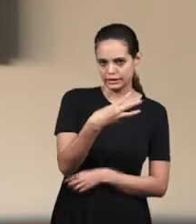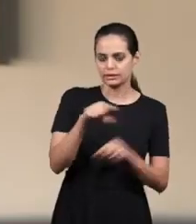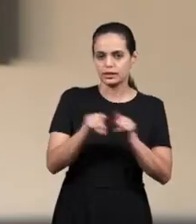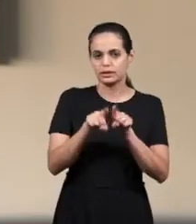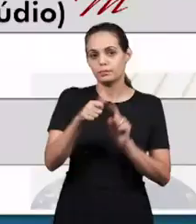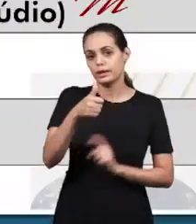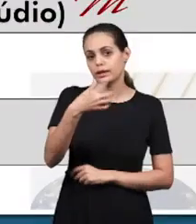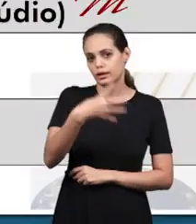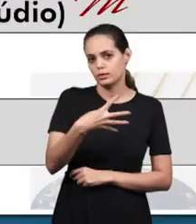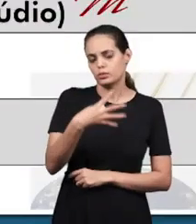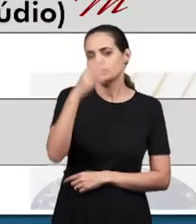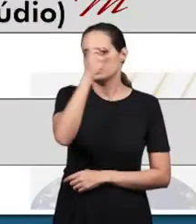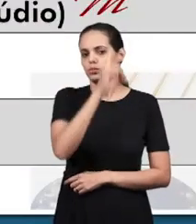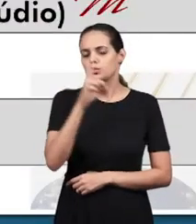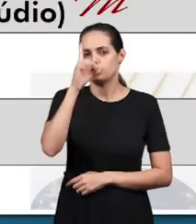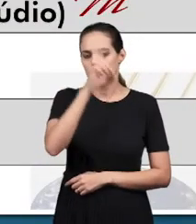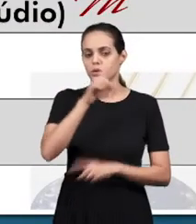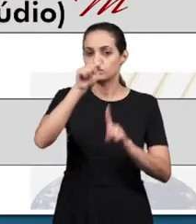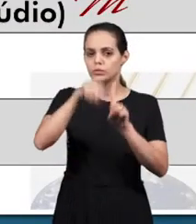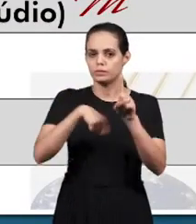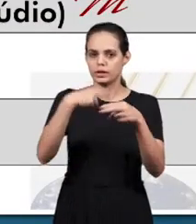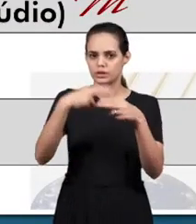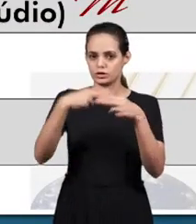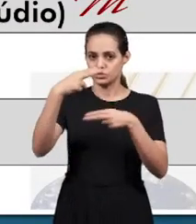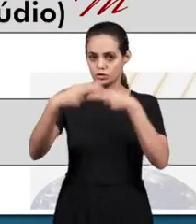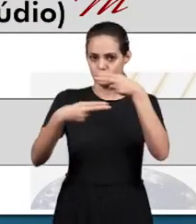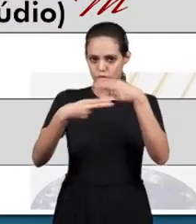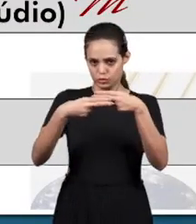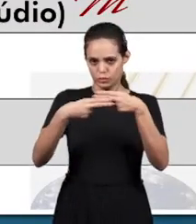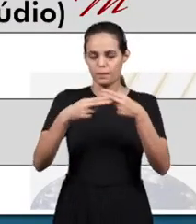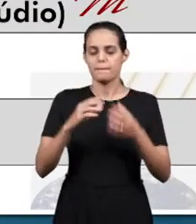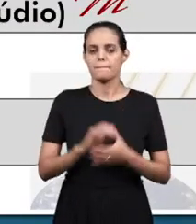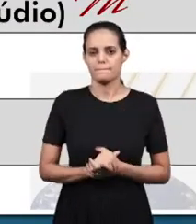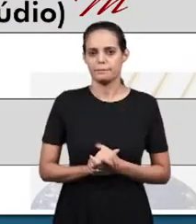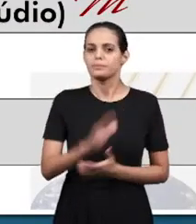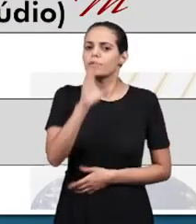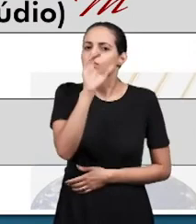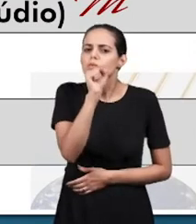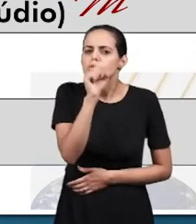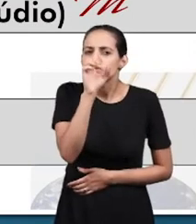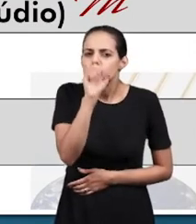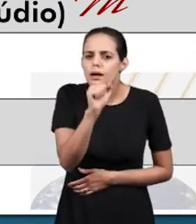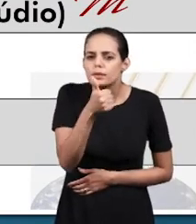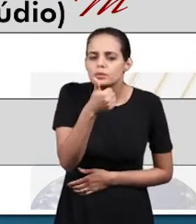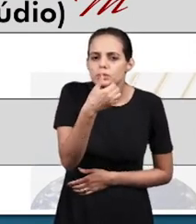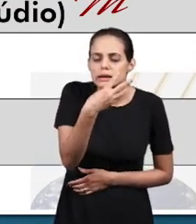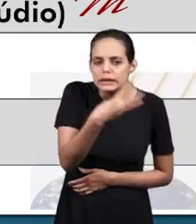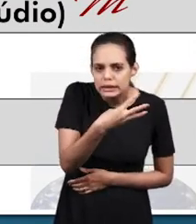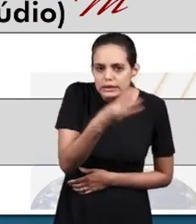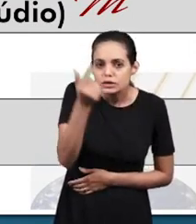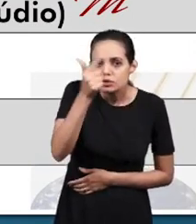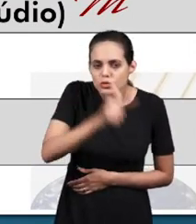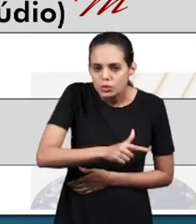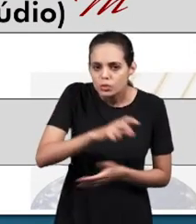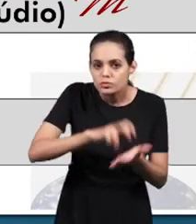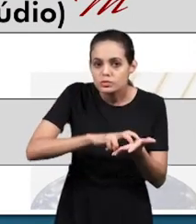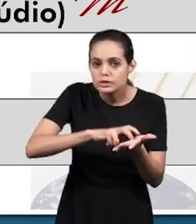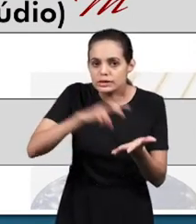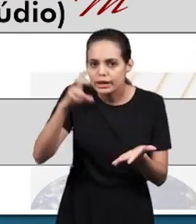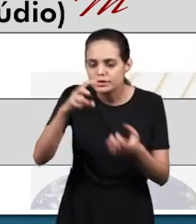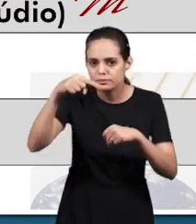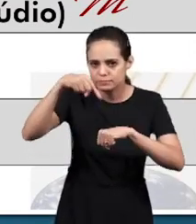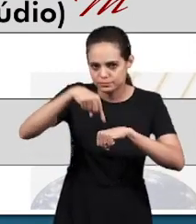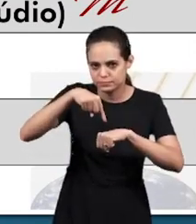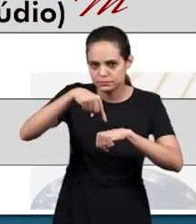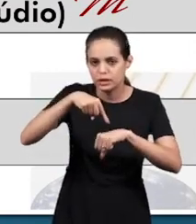this third great proclamation that would occur Saturday, June 13th, and Sunday, June 14th.